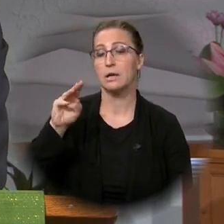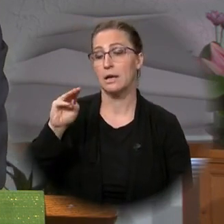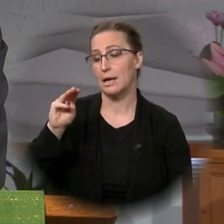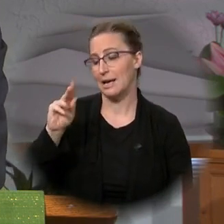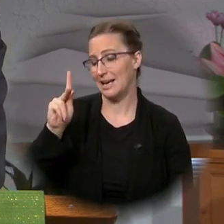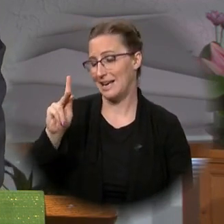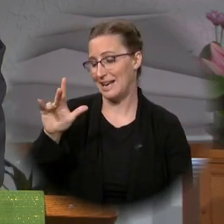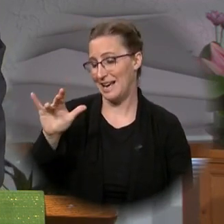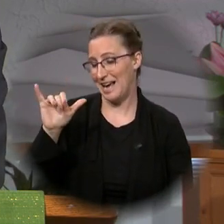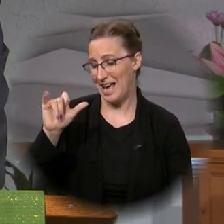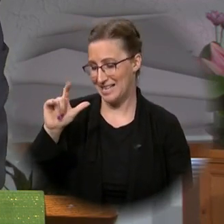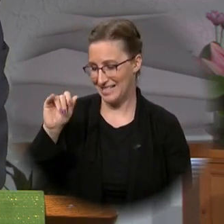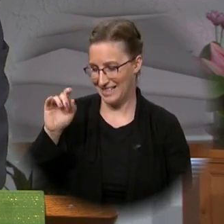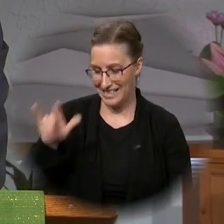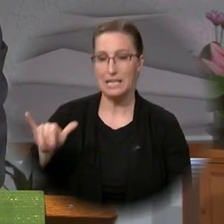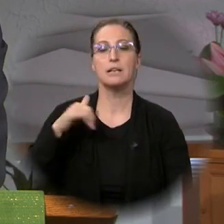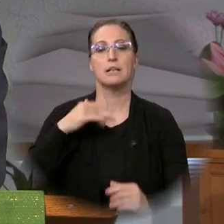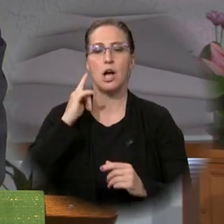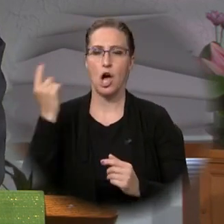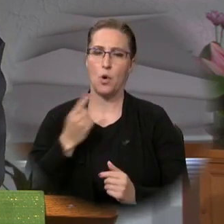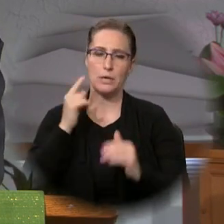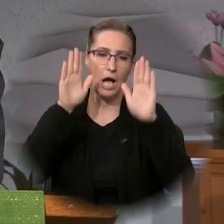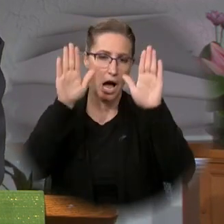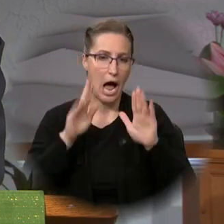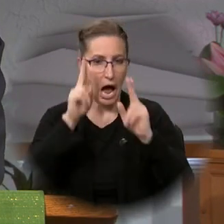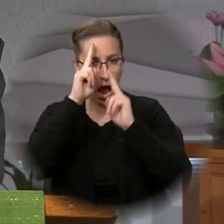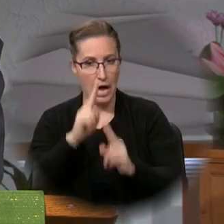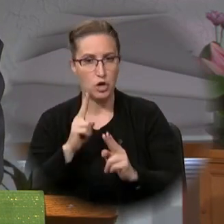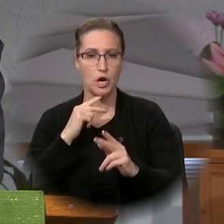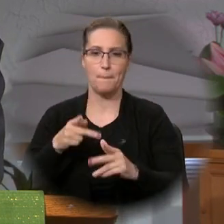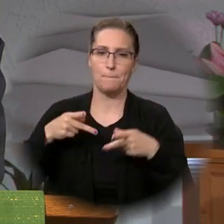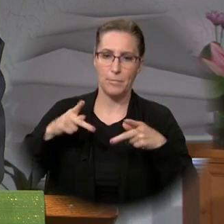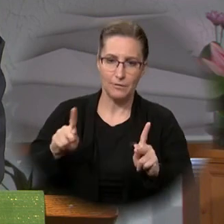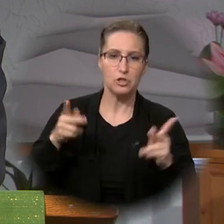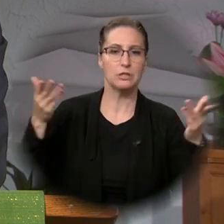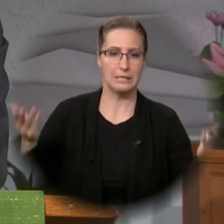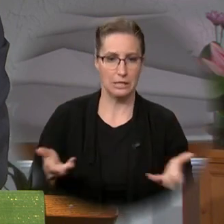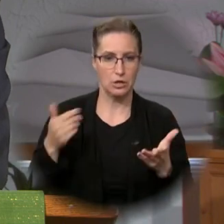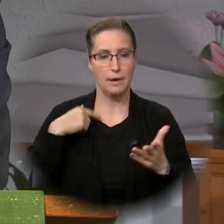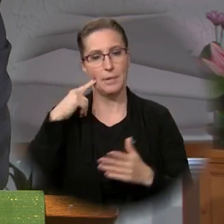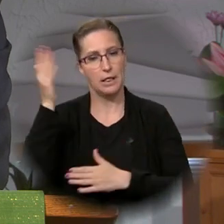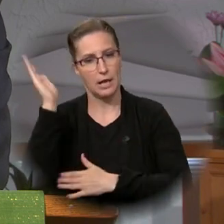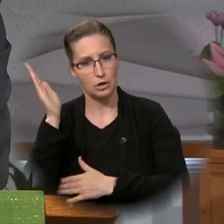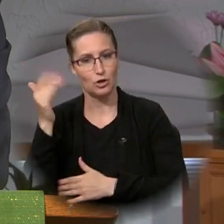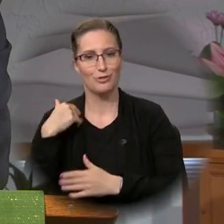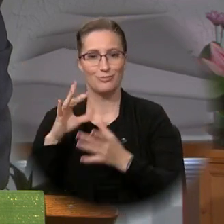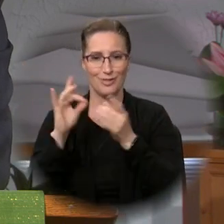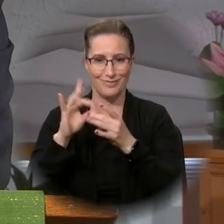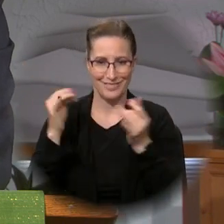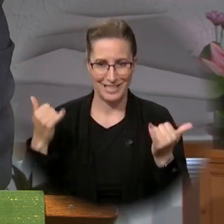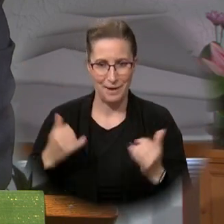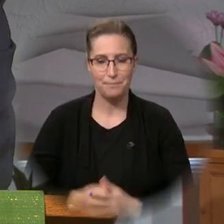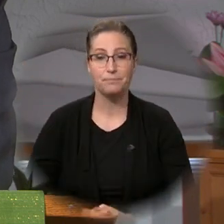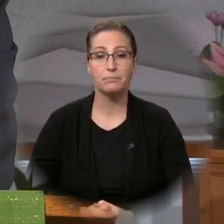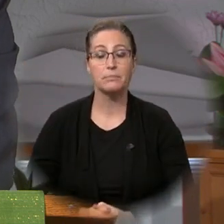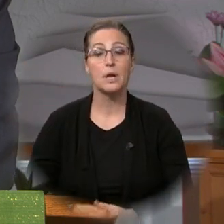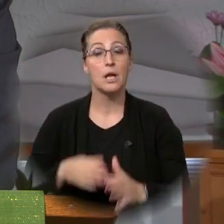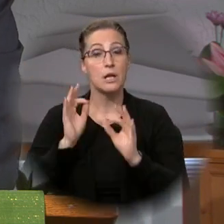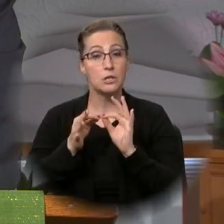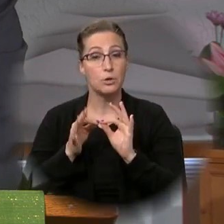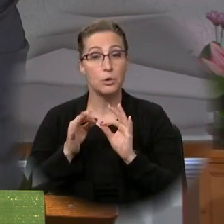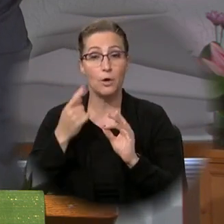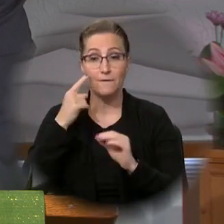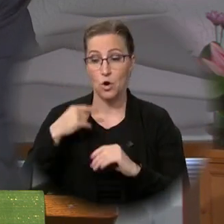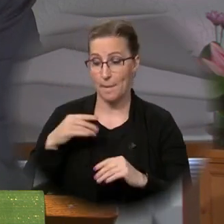in Madison, and as always, it is a great honor and it's a great privilege to be here as your lector and commentator. The interpretation